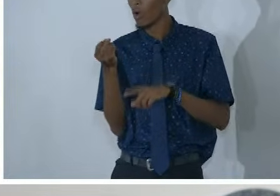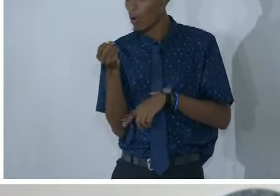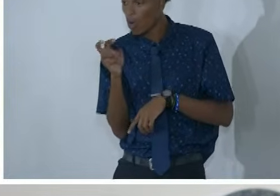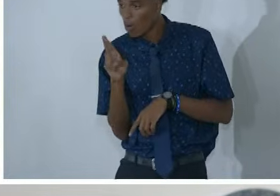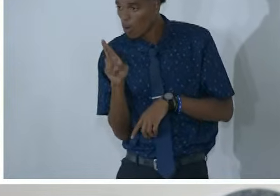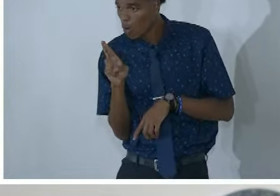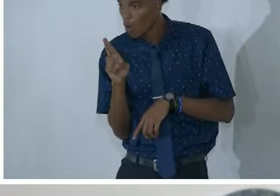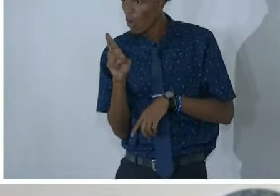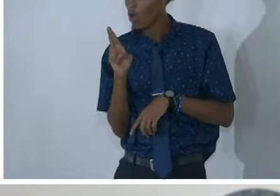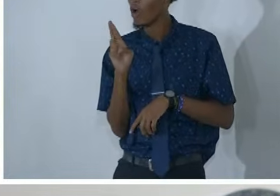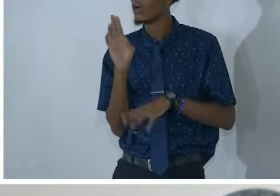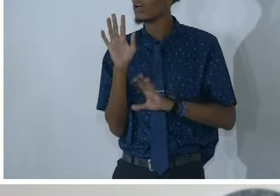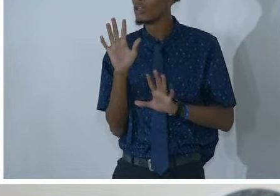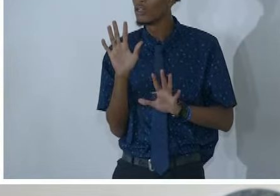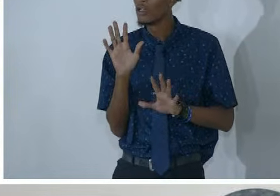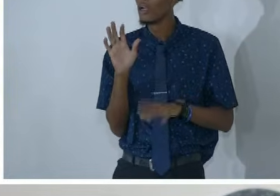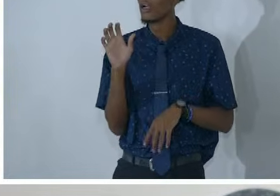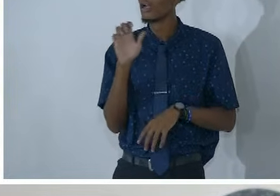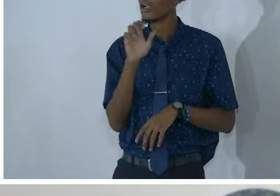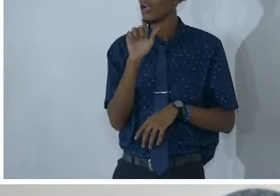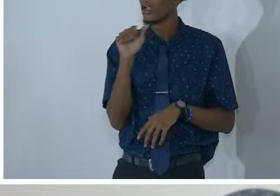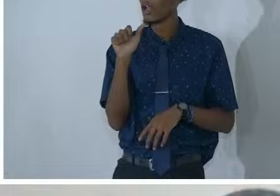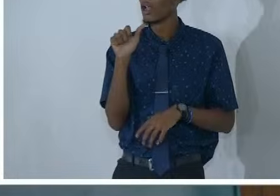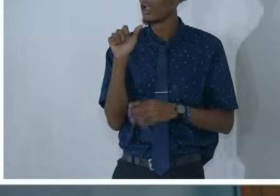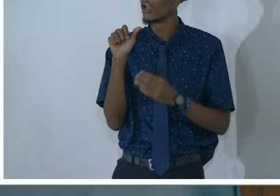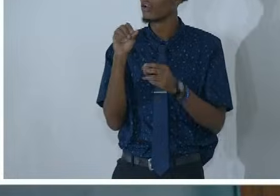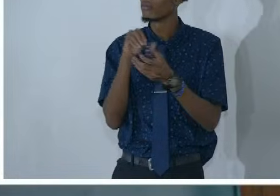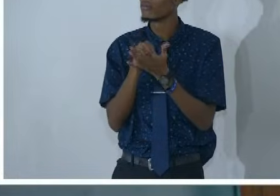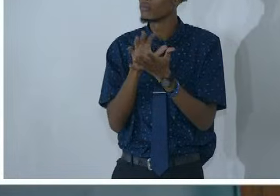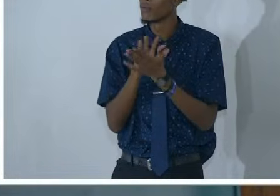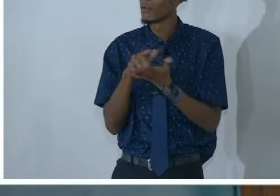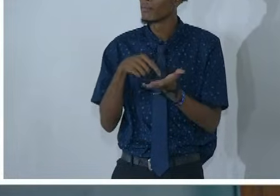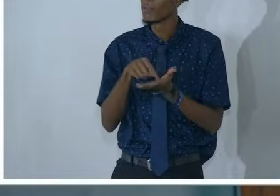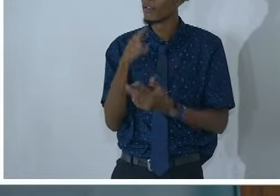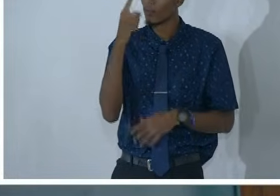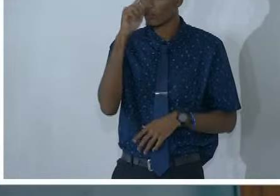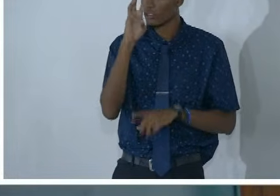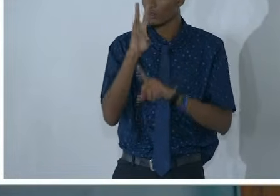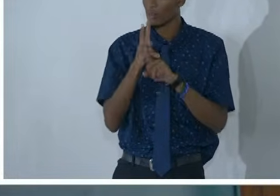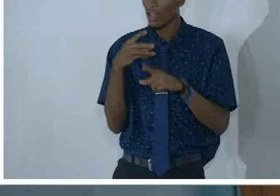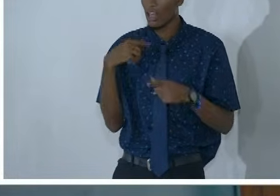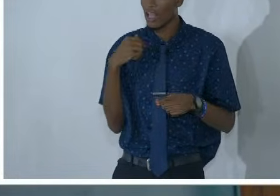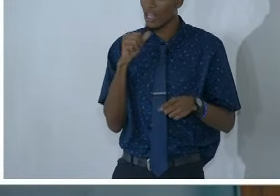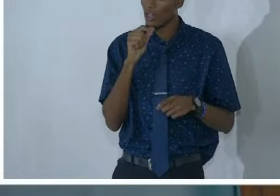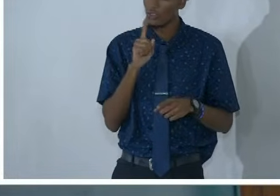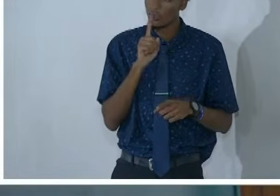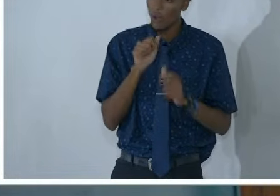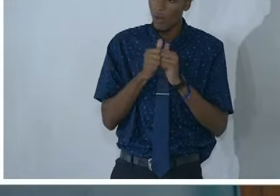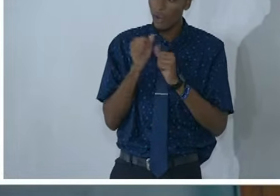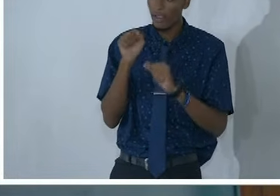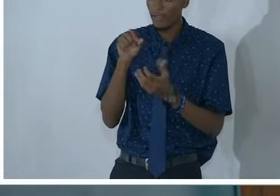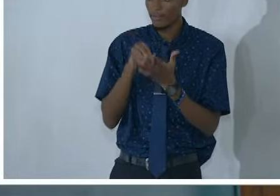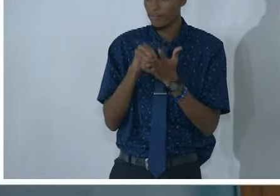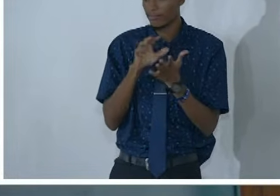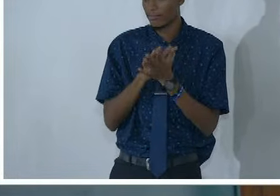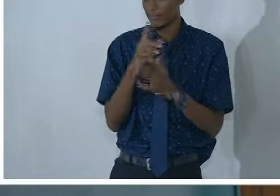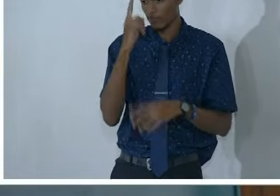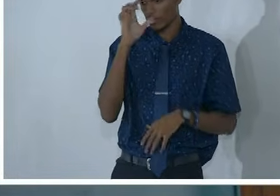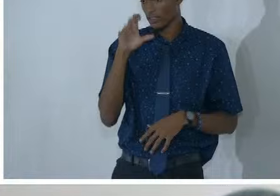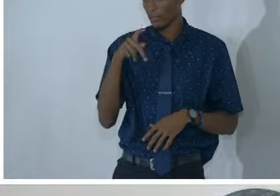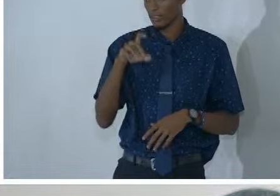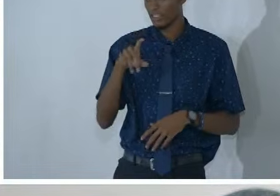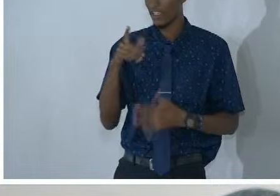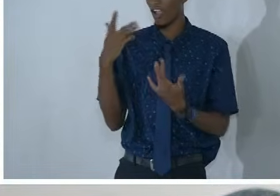or in lieu of payment 6 months. I don't know how that slipped me, so the CPC, I was in contact,